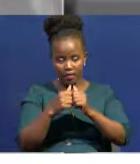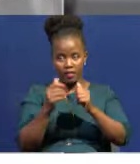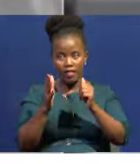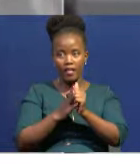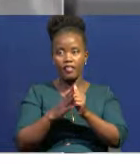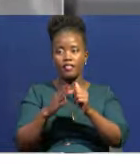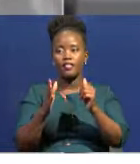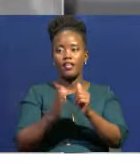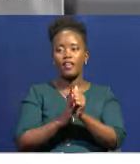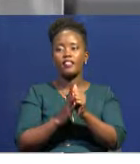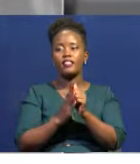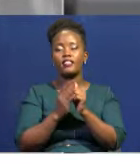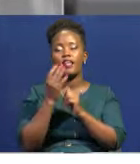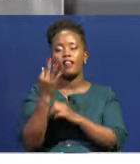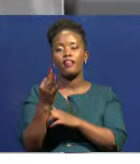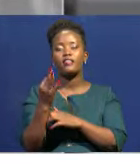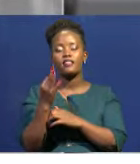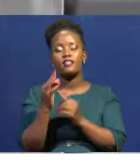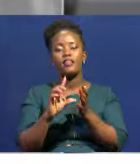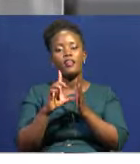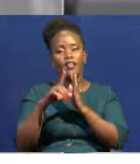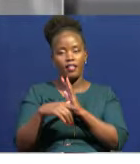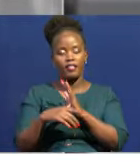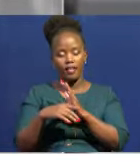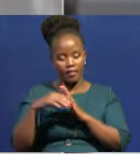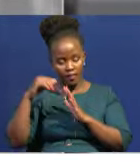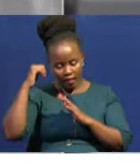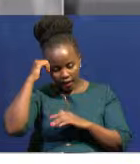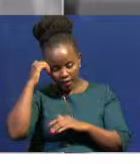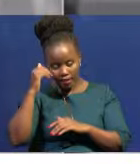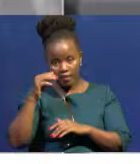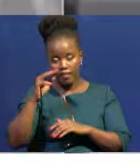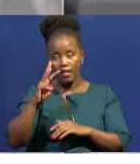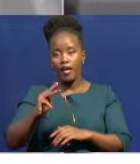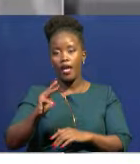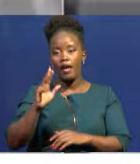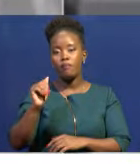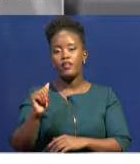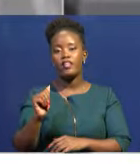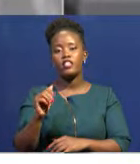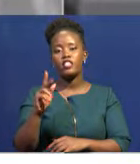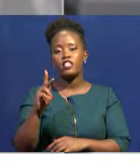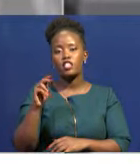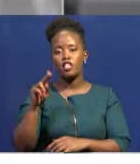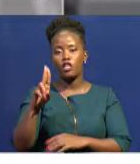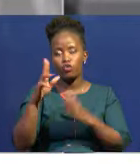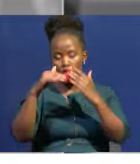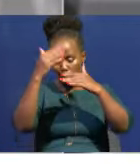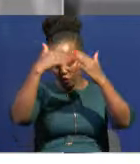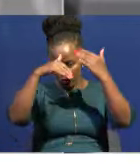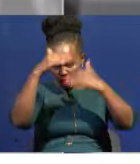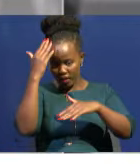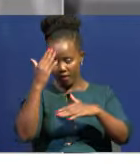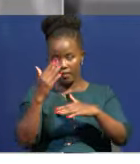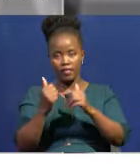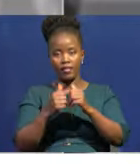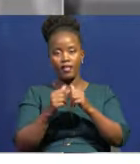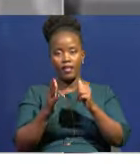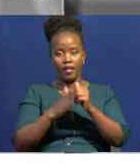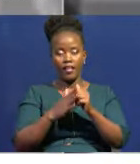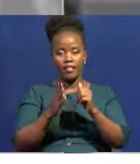1993, later studying Masters of Arts in Sociology at Kenyatta University between 1994